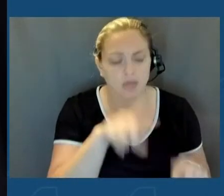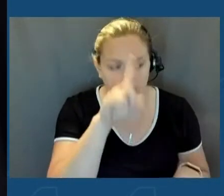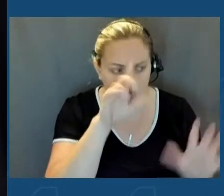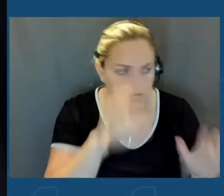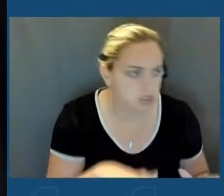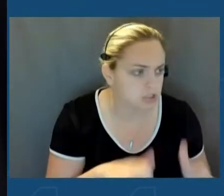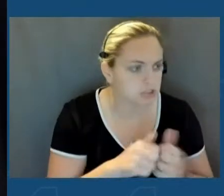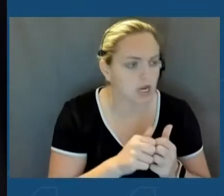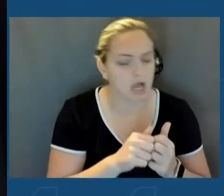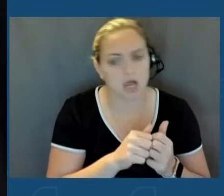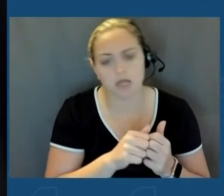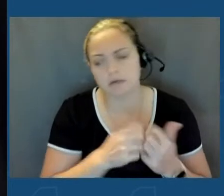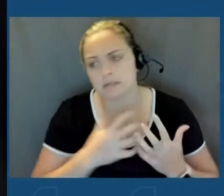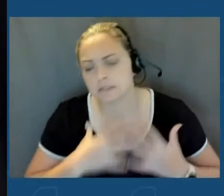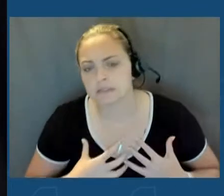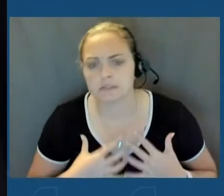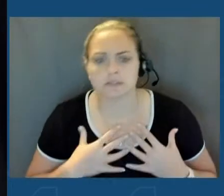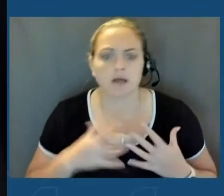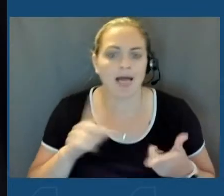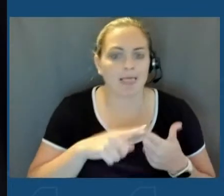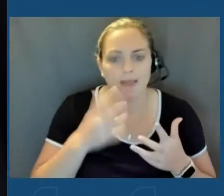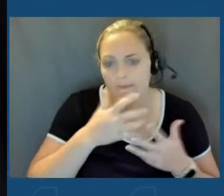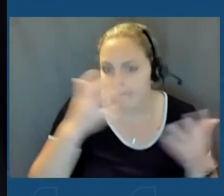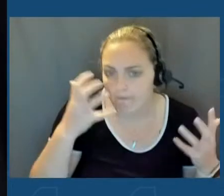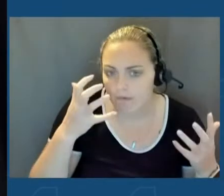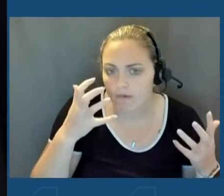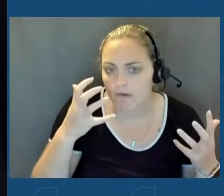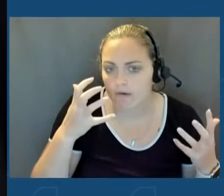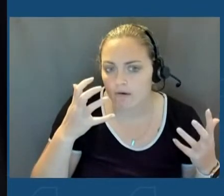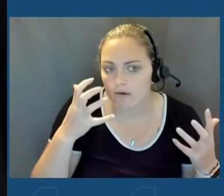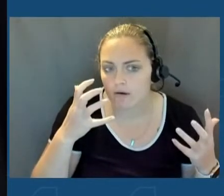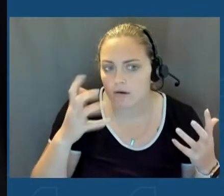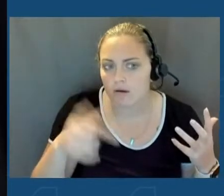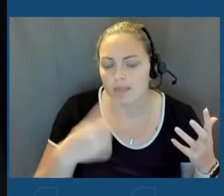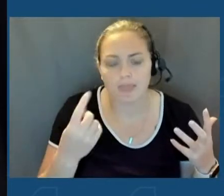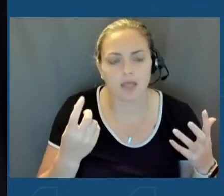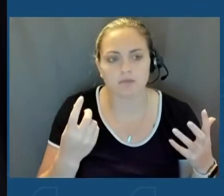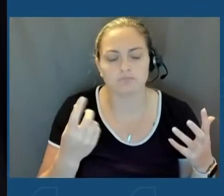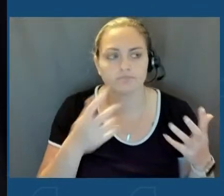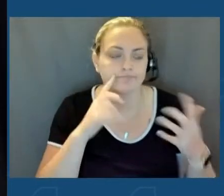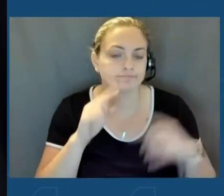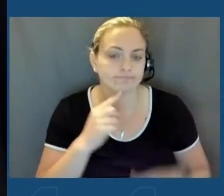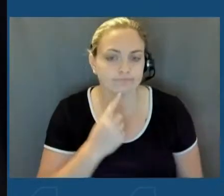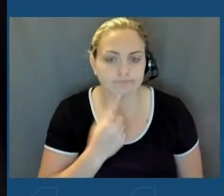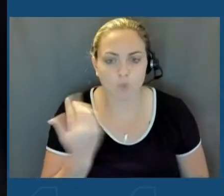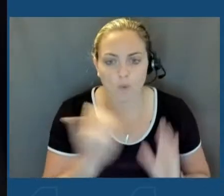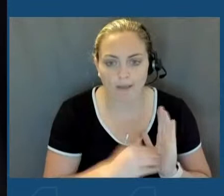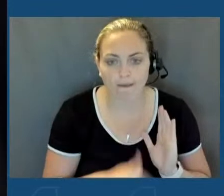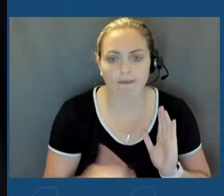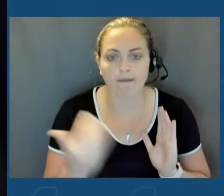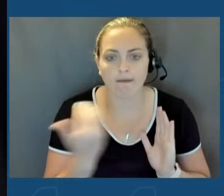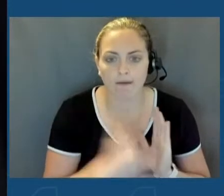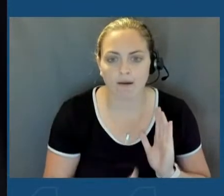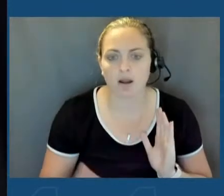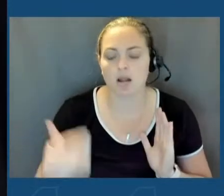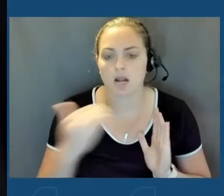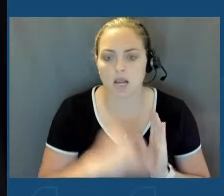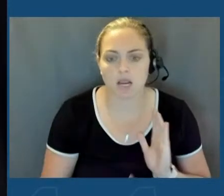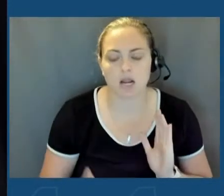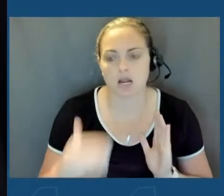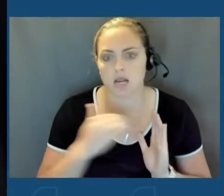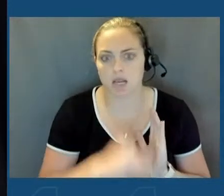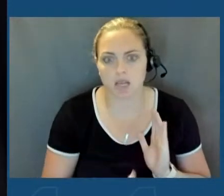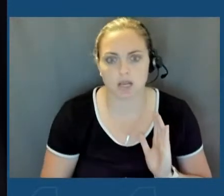and, yes, anger, only to be disappointed again and again and